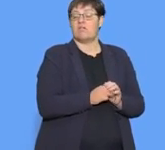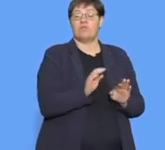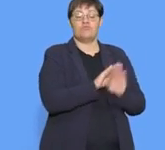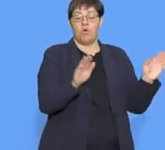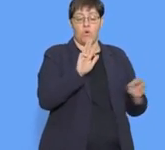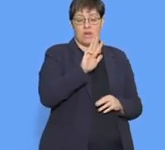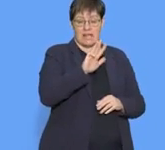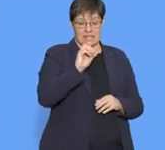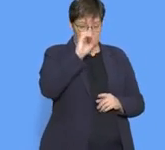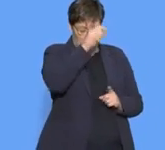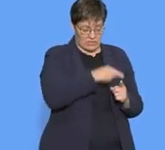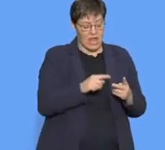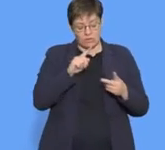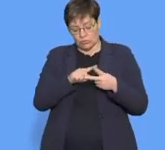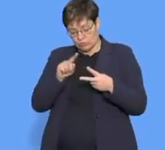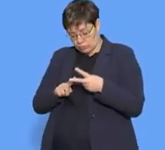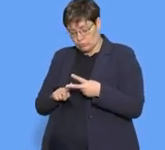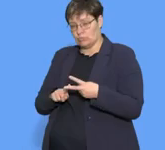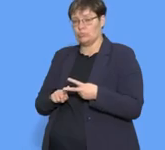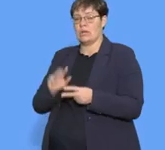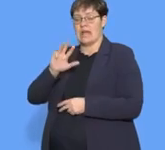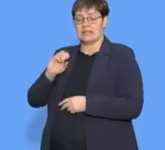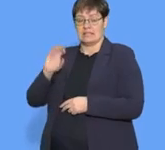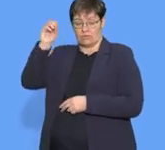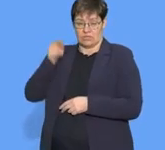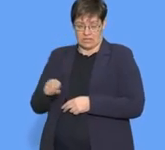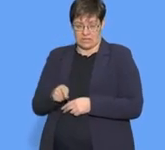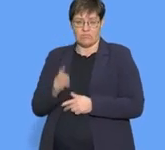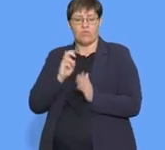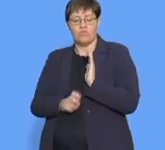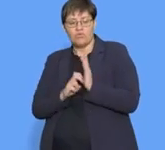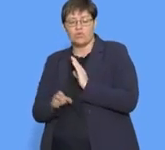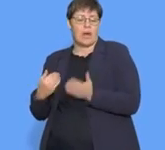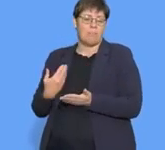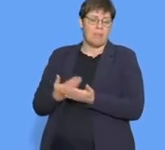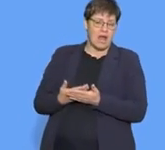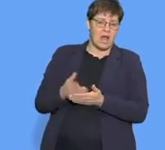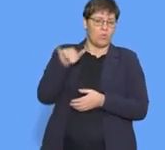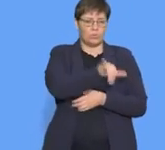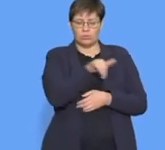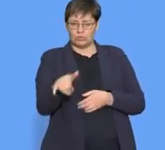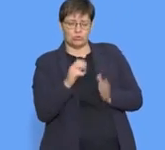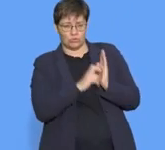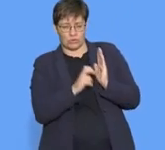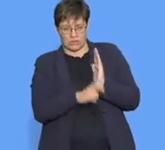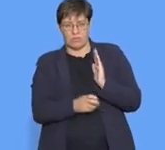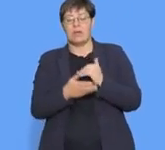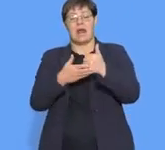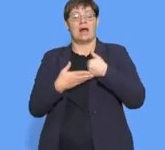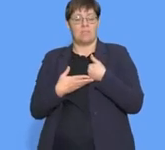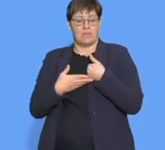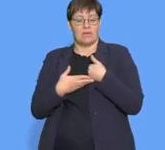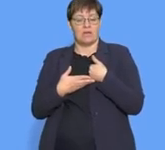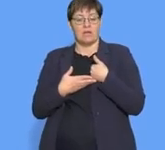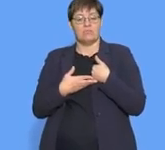non-right angle triangle and we had 2 right angle triangles. So using our rules of when to apply which rule